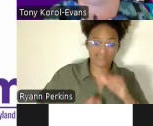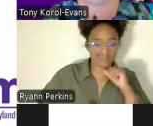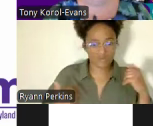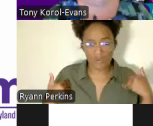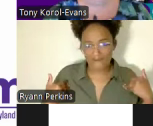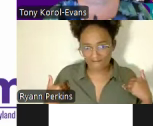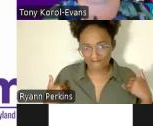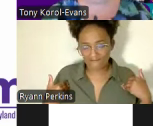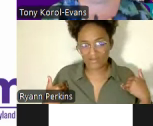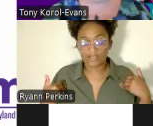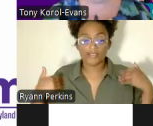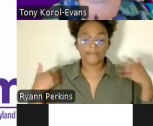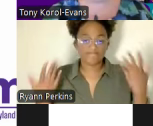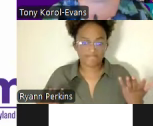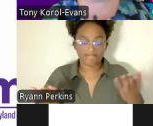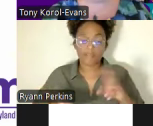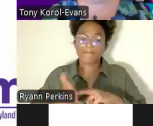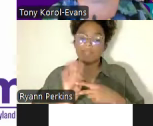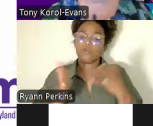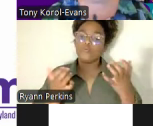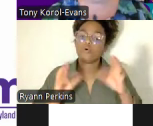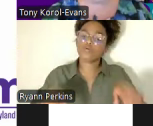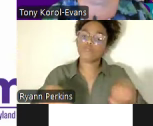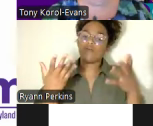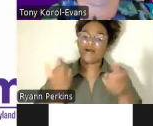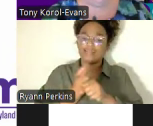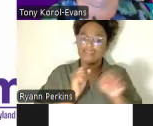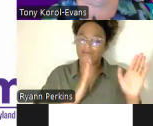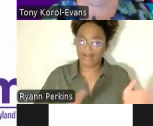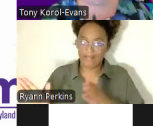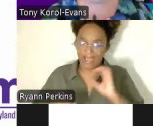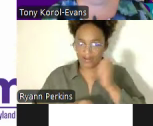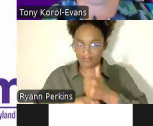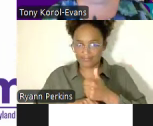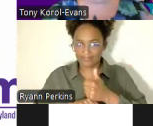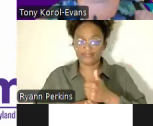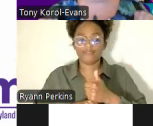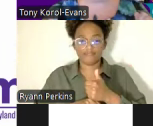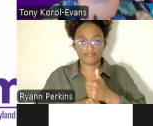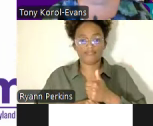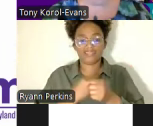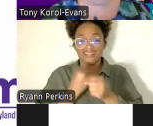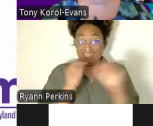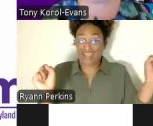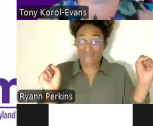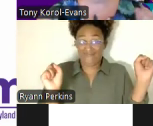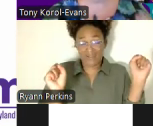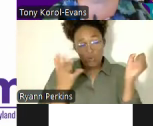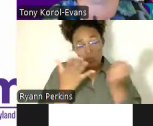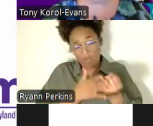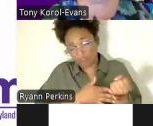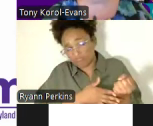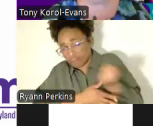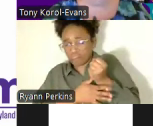provide safety planning. Safety plan, safety plan, safety plan. Safety is the top